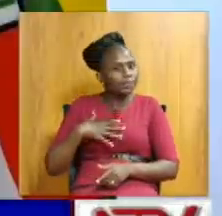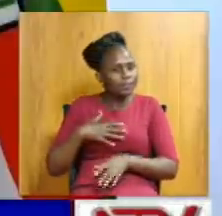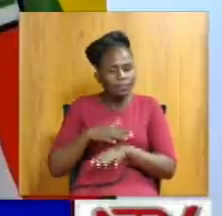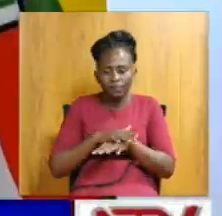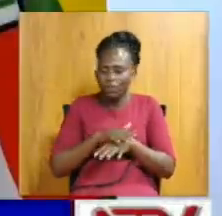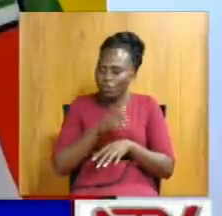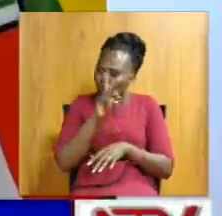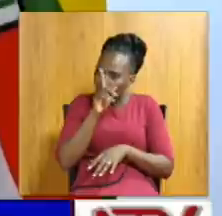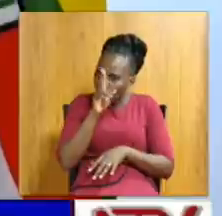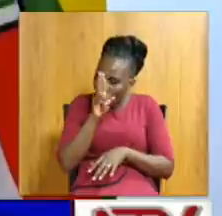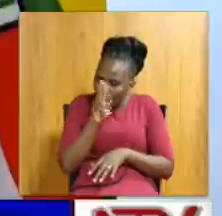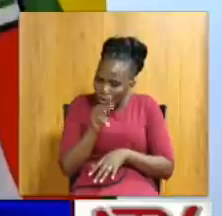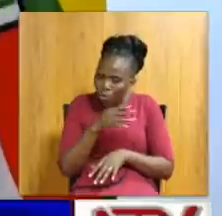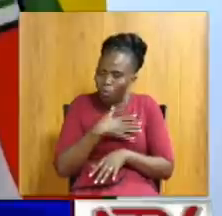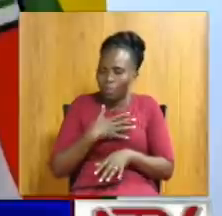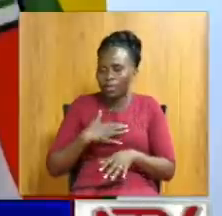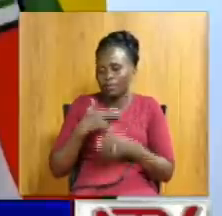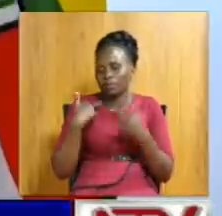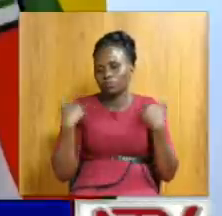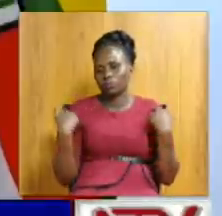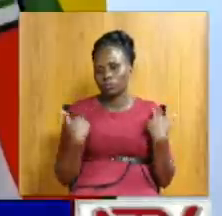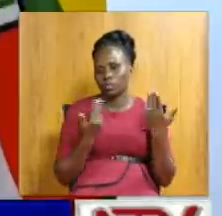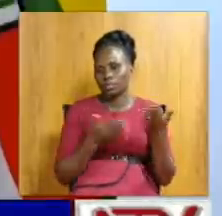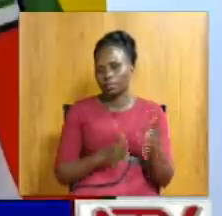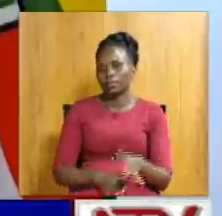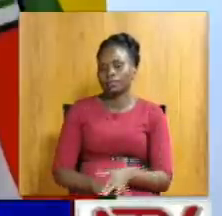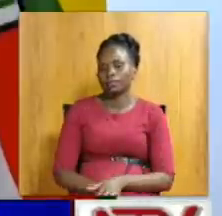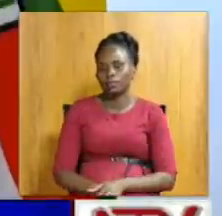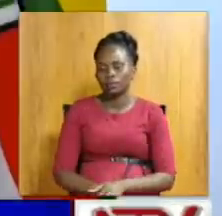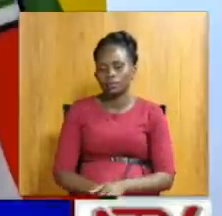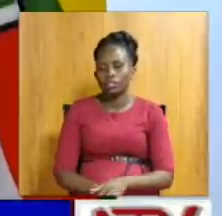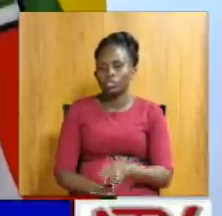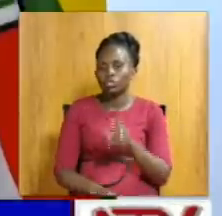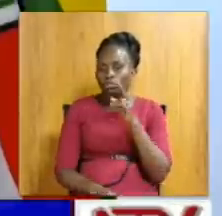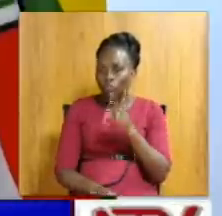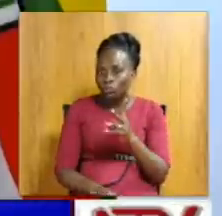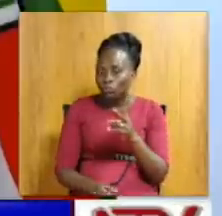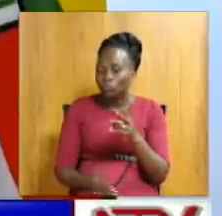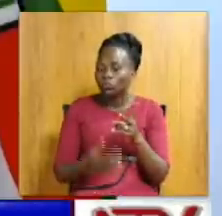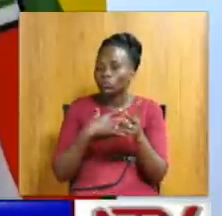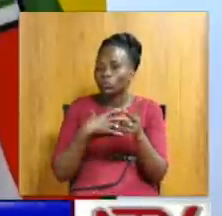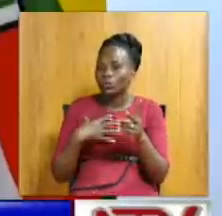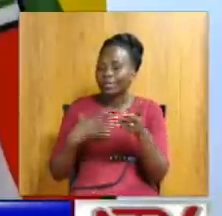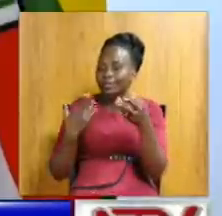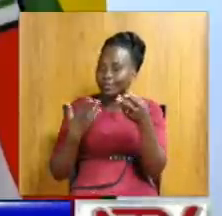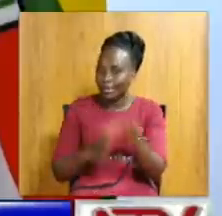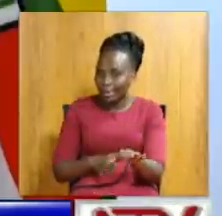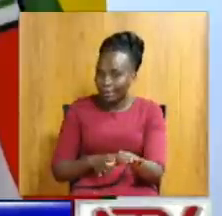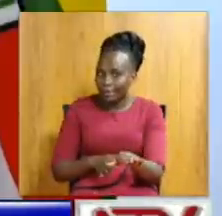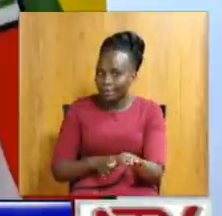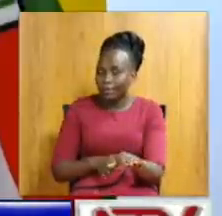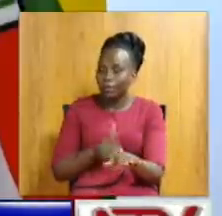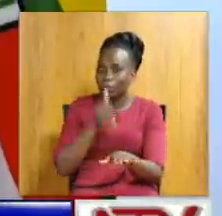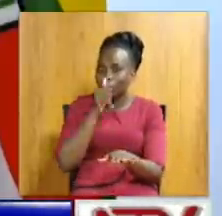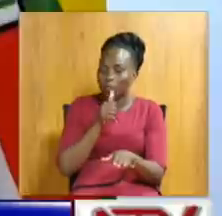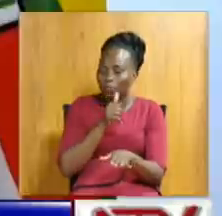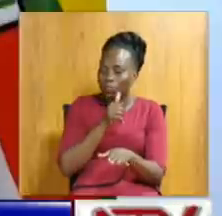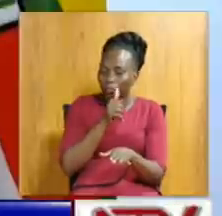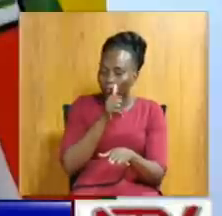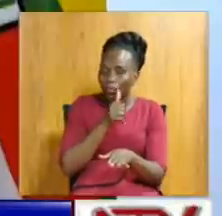by enemy action. The two soldiers who died, Private Ruging